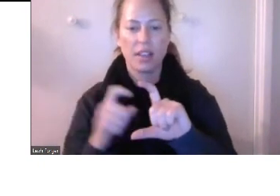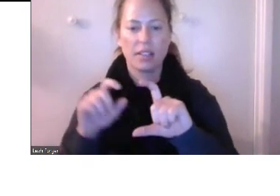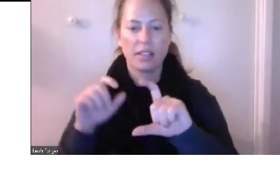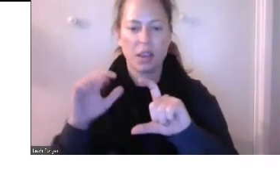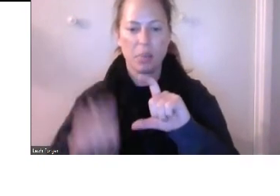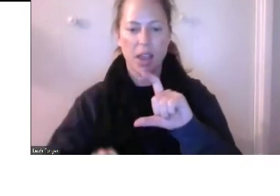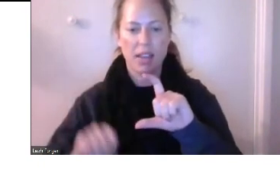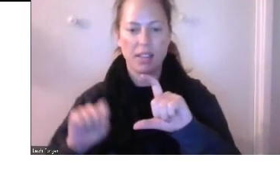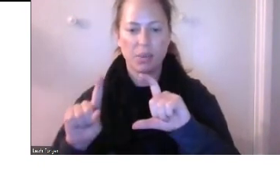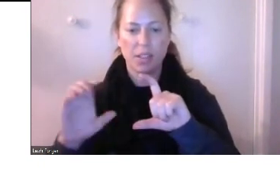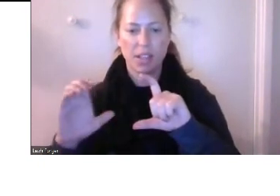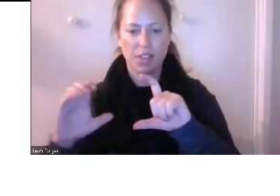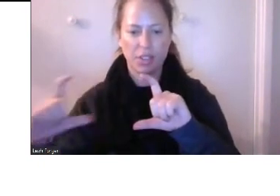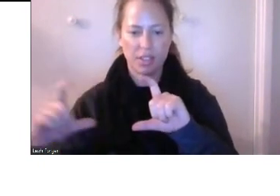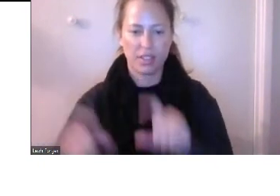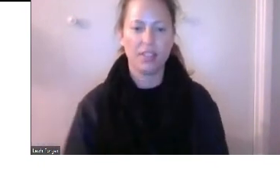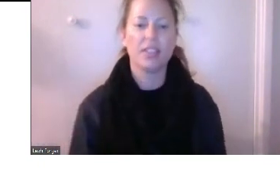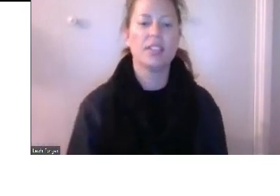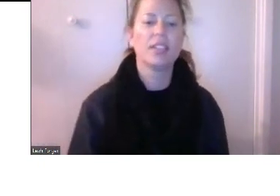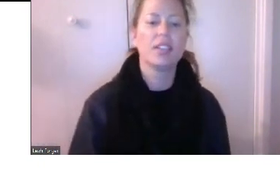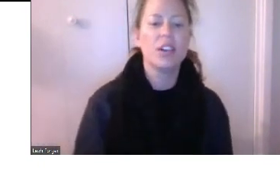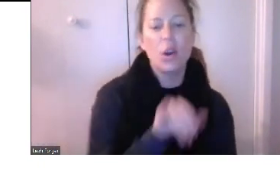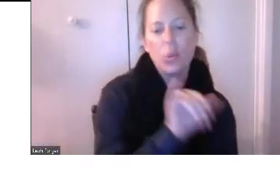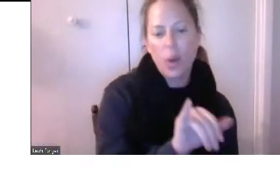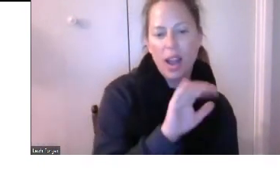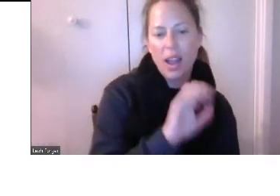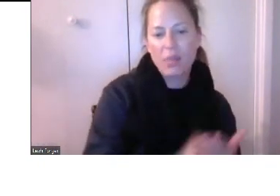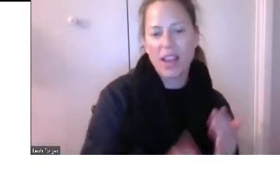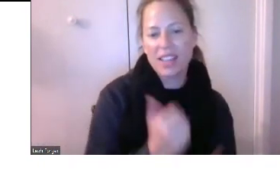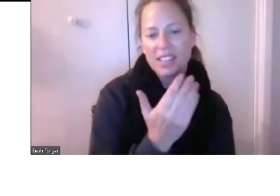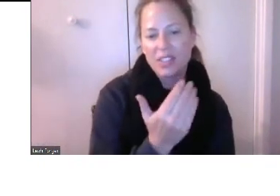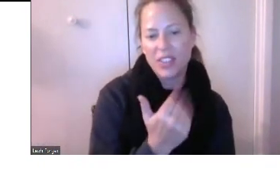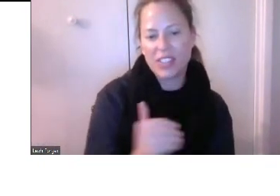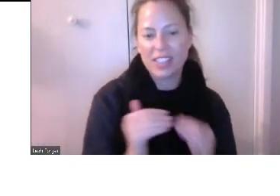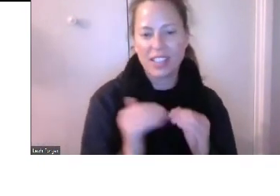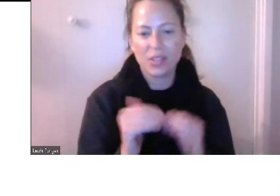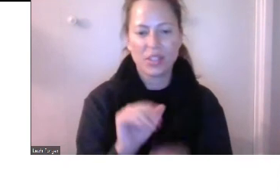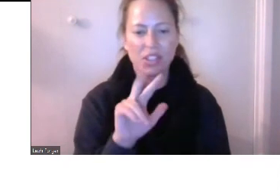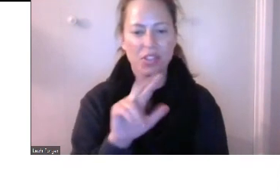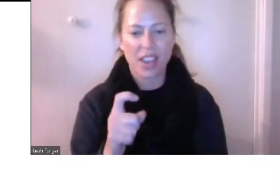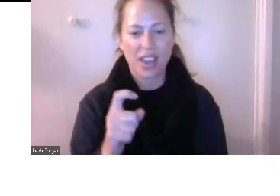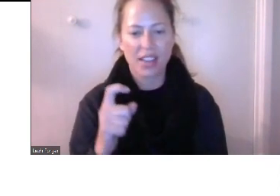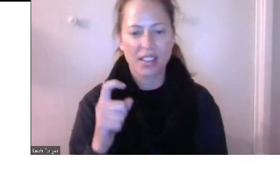Then I'm going to say y minus 15 equals 3x minus 300.